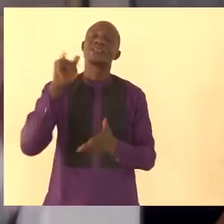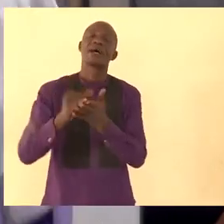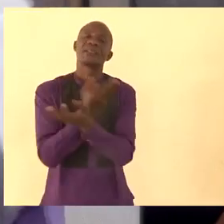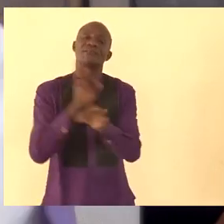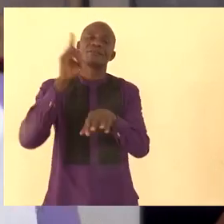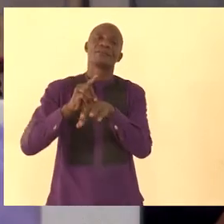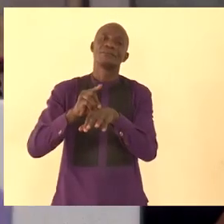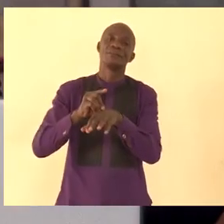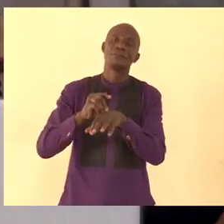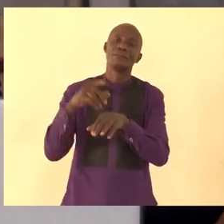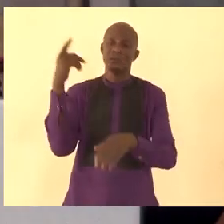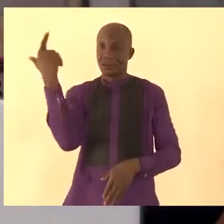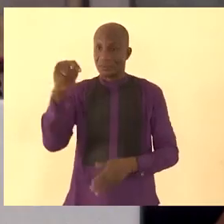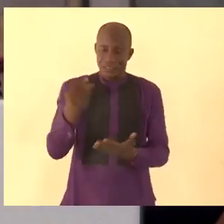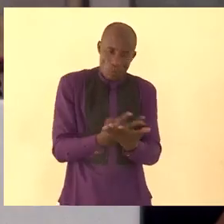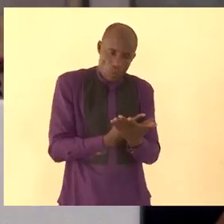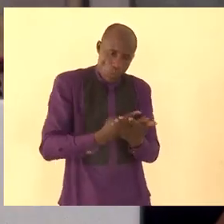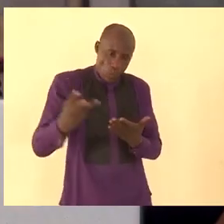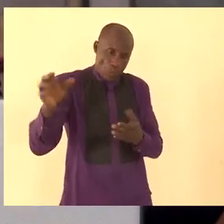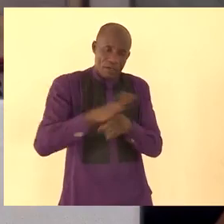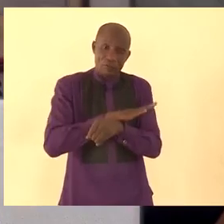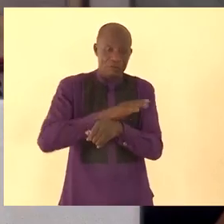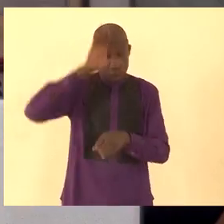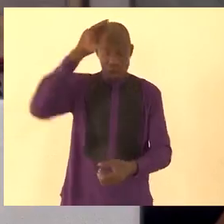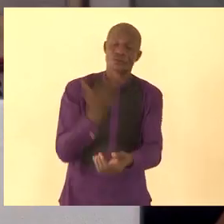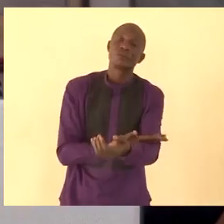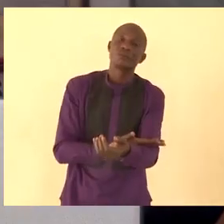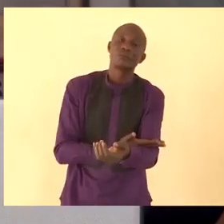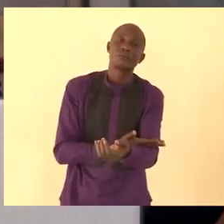The prodigal son, Luke chapter 15,